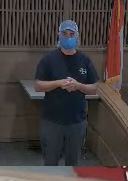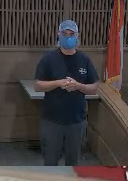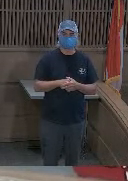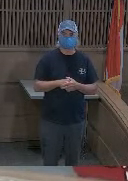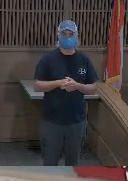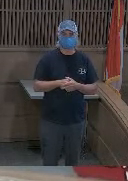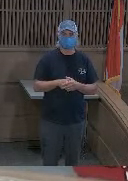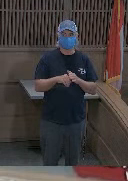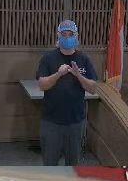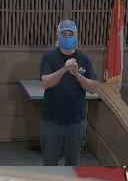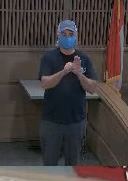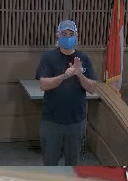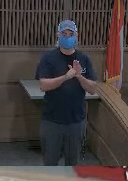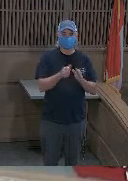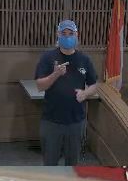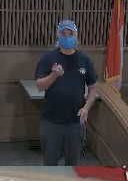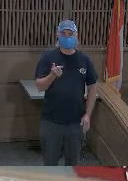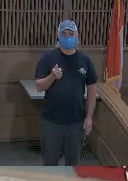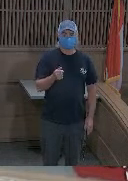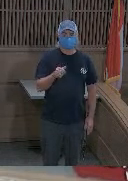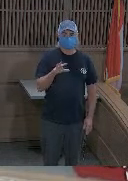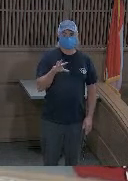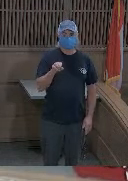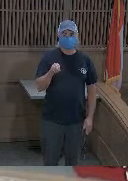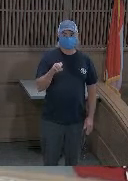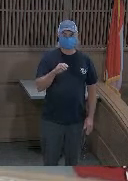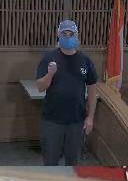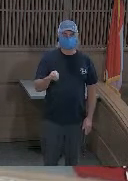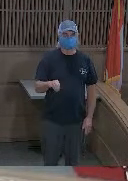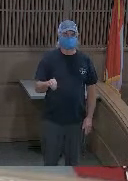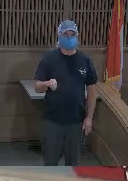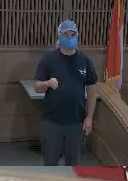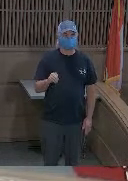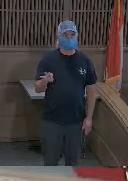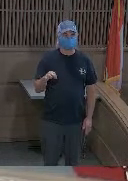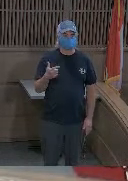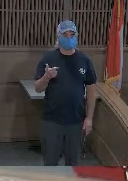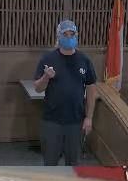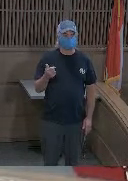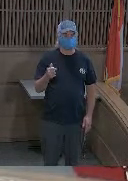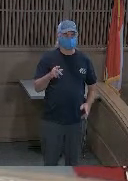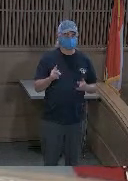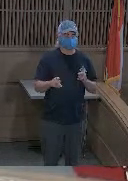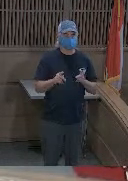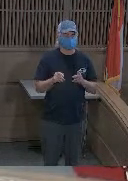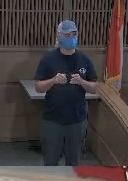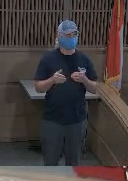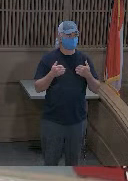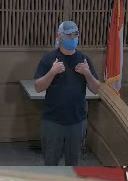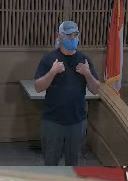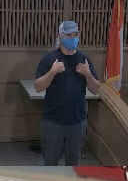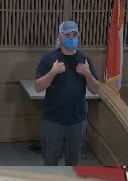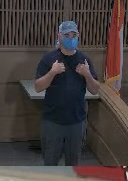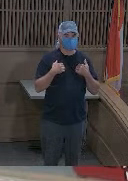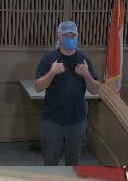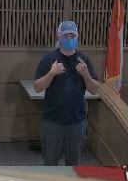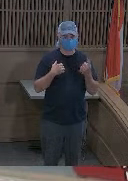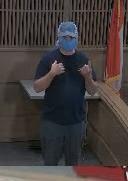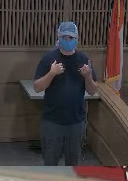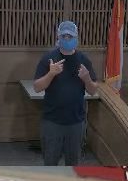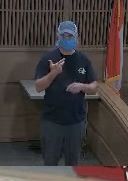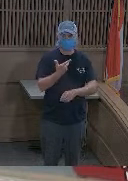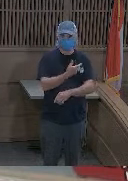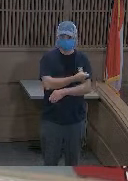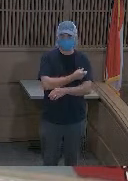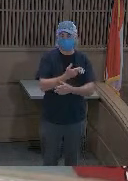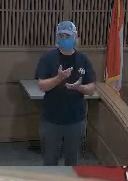In the state of Georgia, 50% of Georgians have had at least one vaccination for